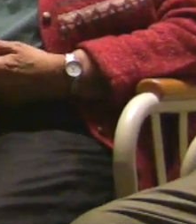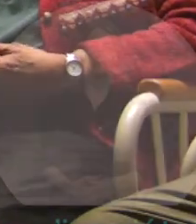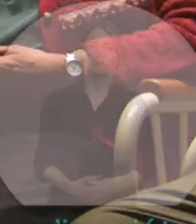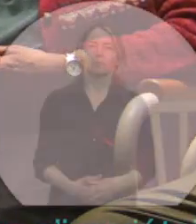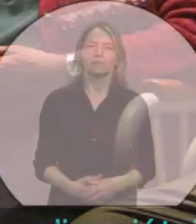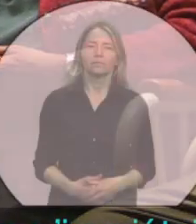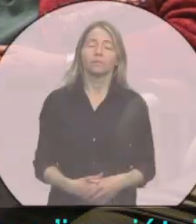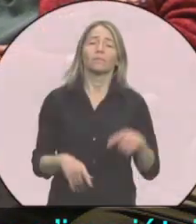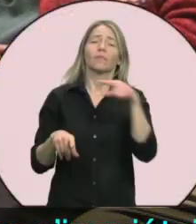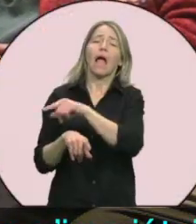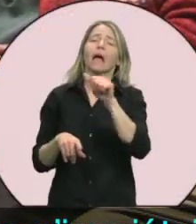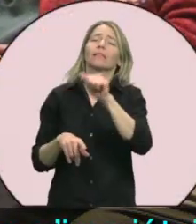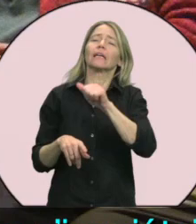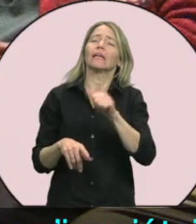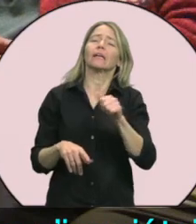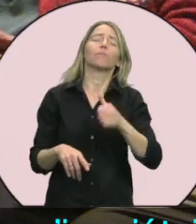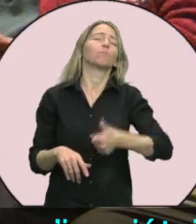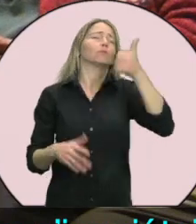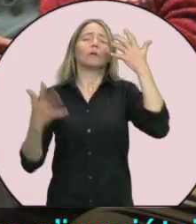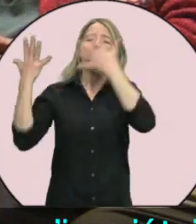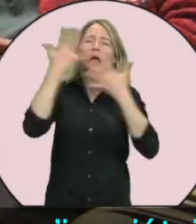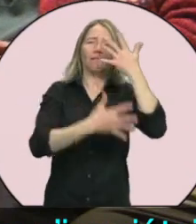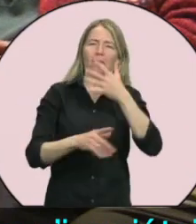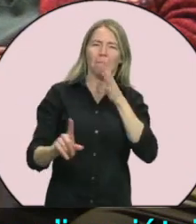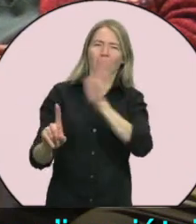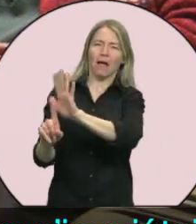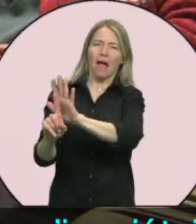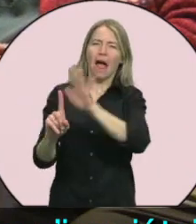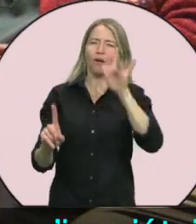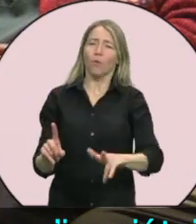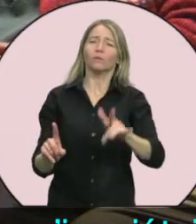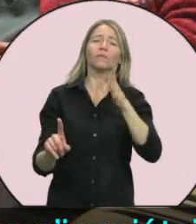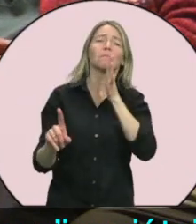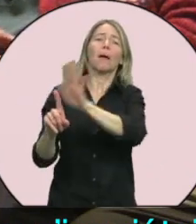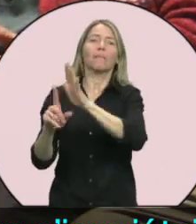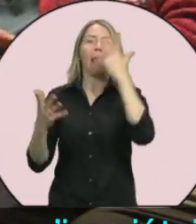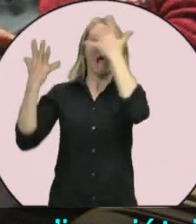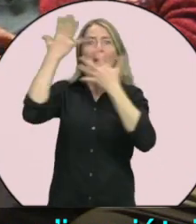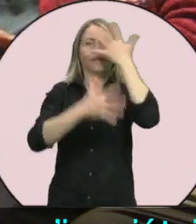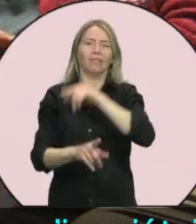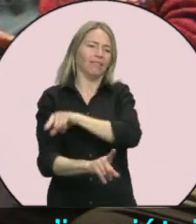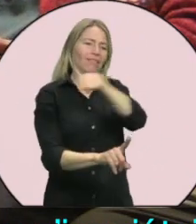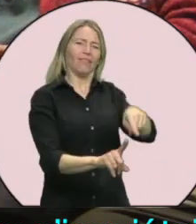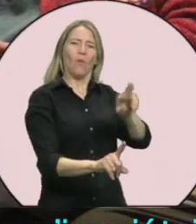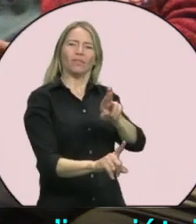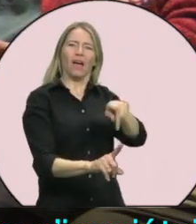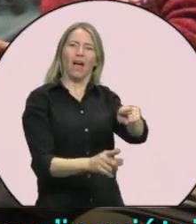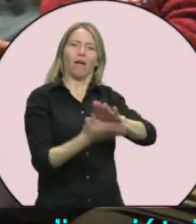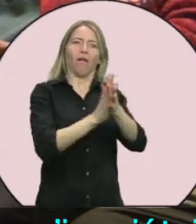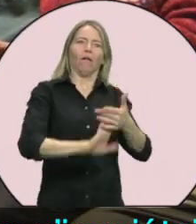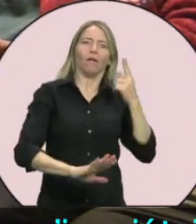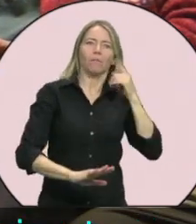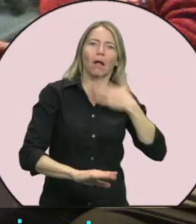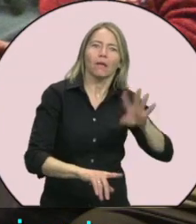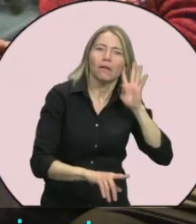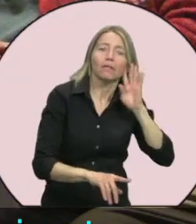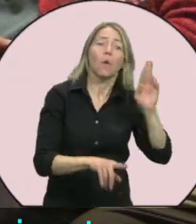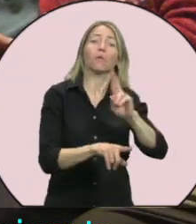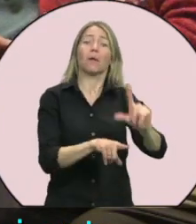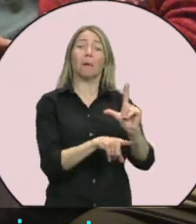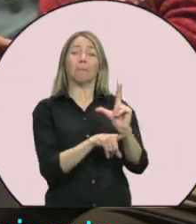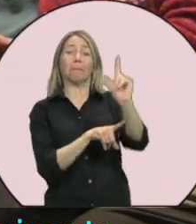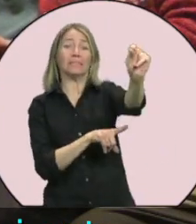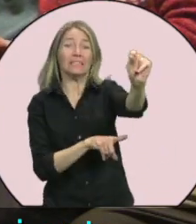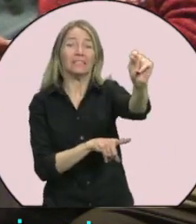She was more worried about her mother because her mother was always worried about that she's hearing impaired. Yeah. When she went away,